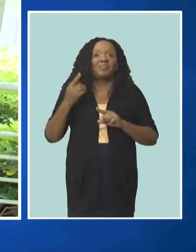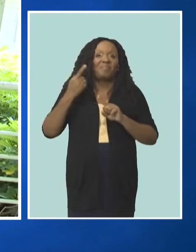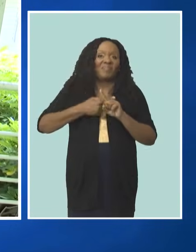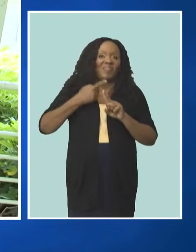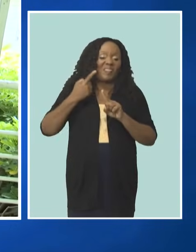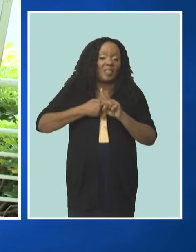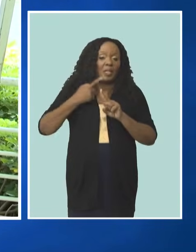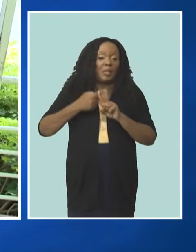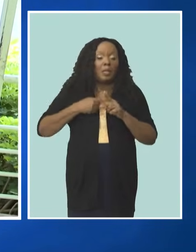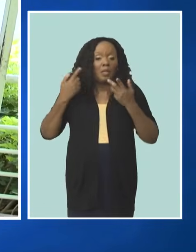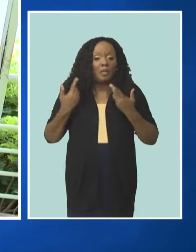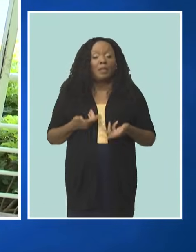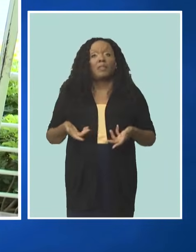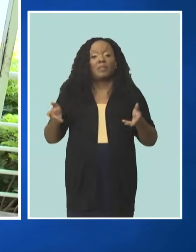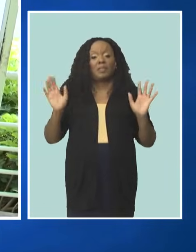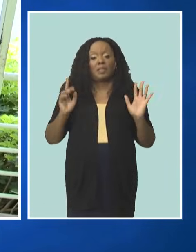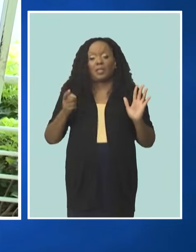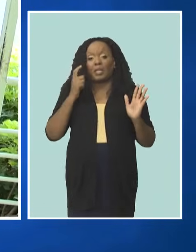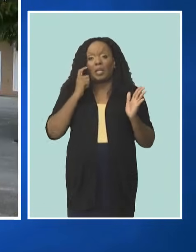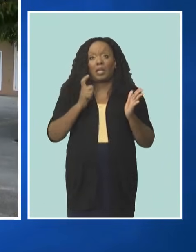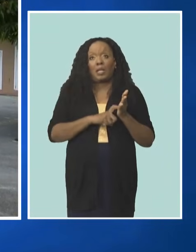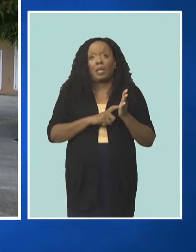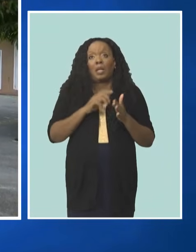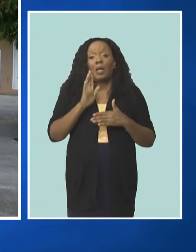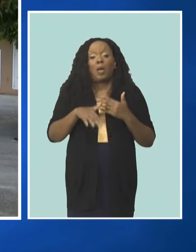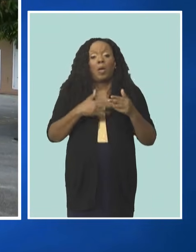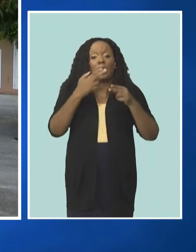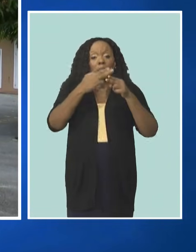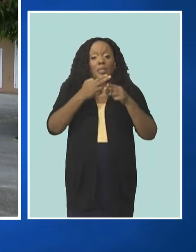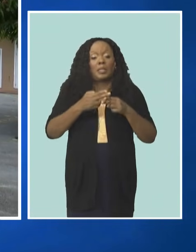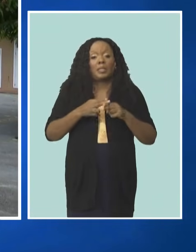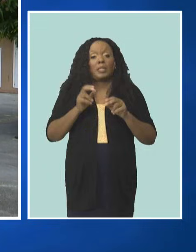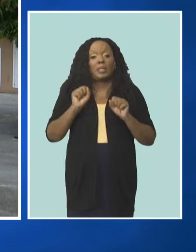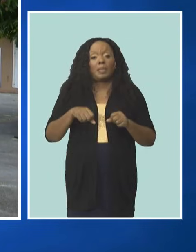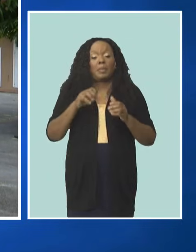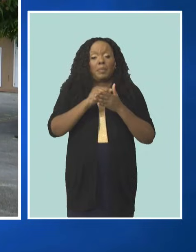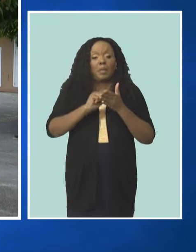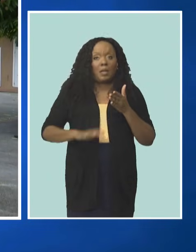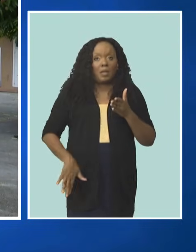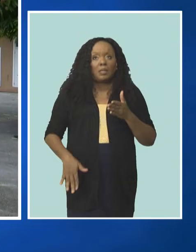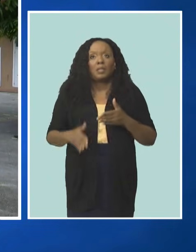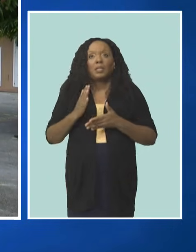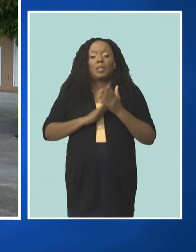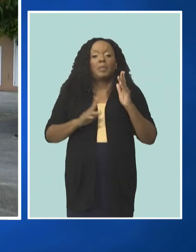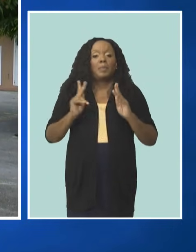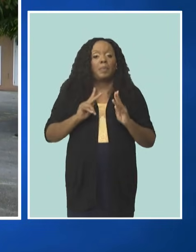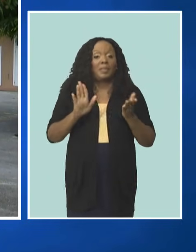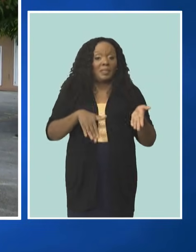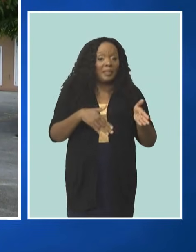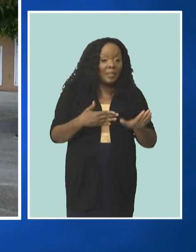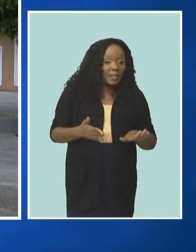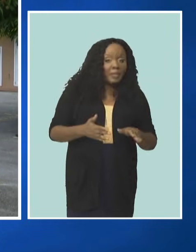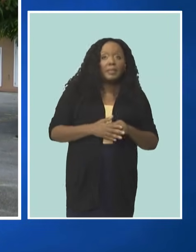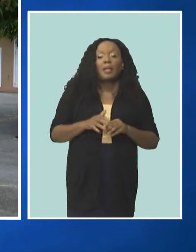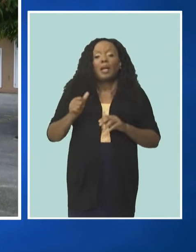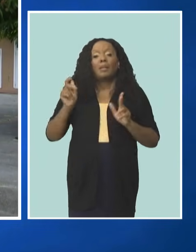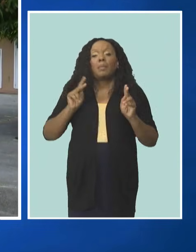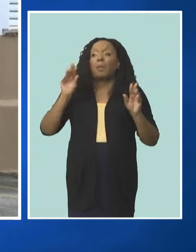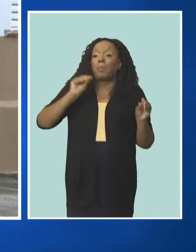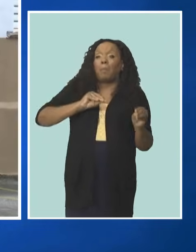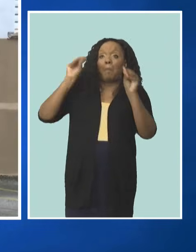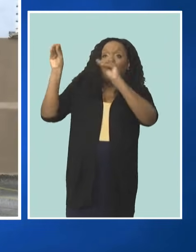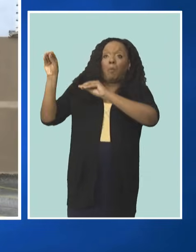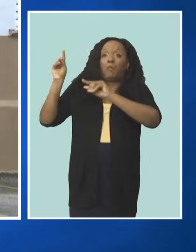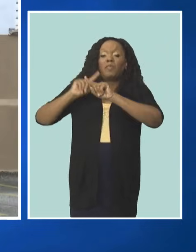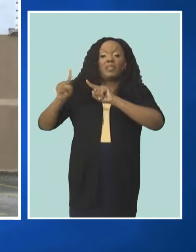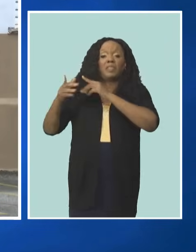verification, the Commission has identified names to be removed, those who are deceased and others who are living overseas for